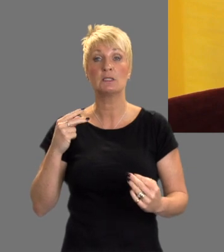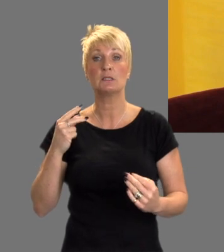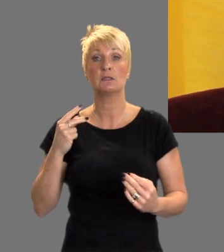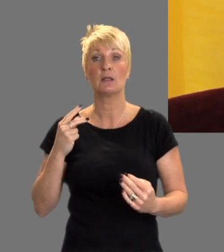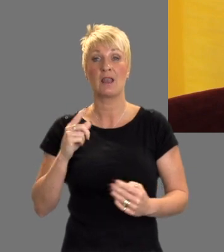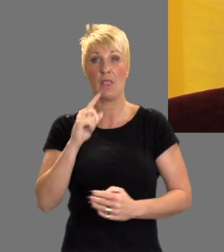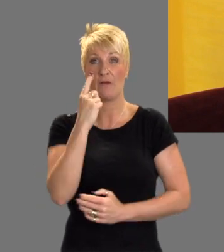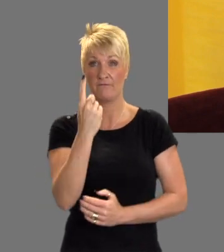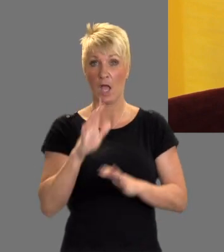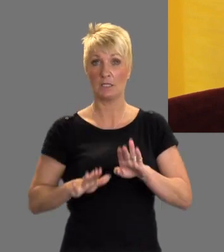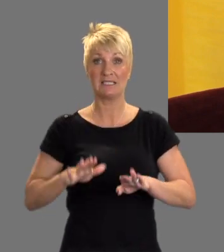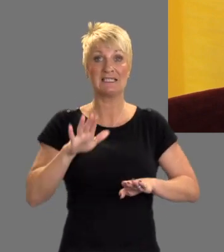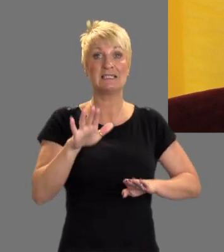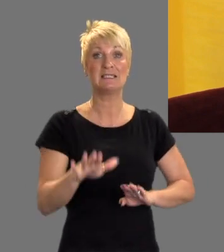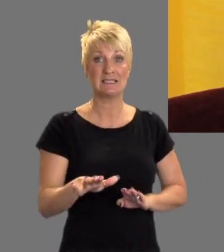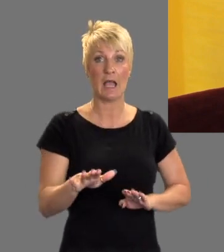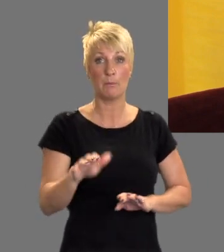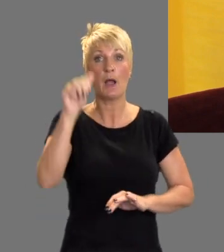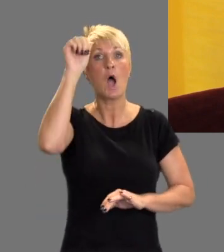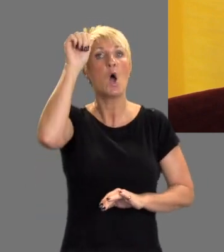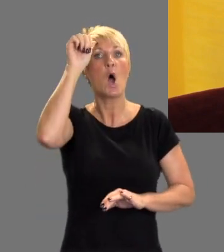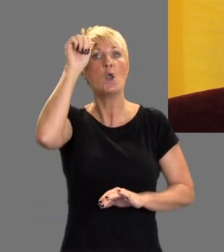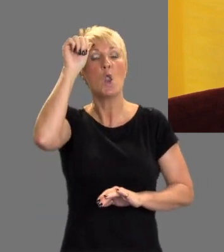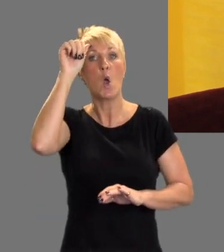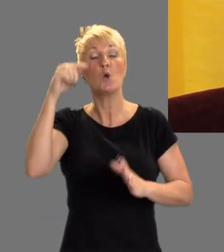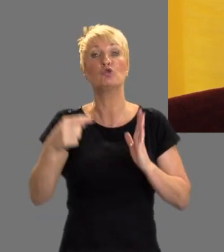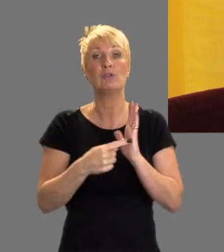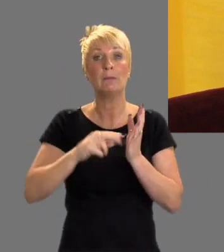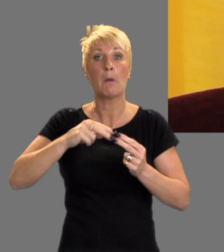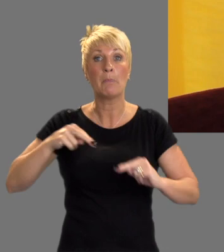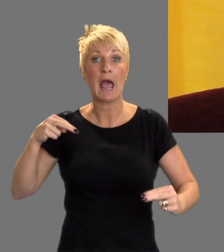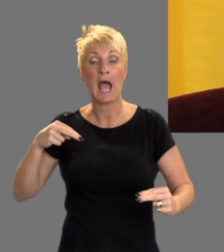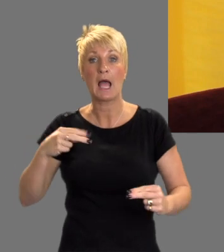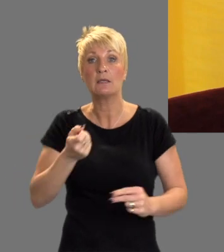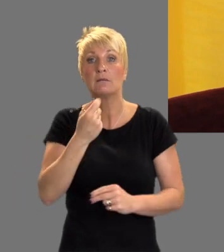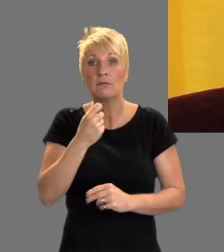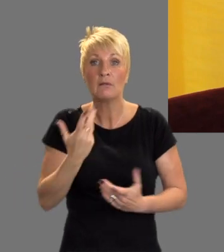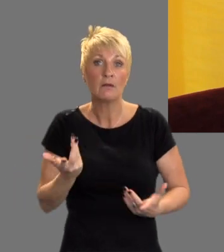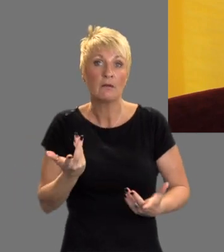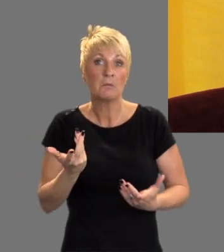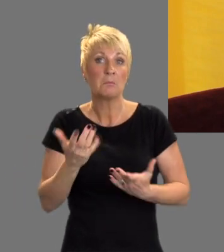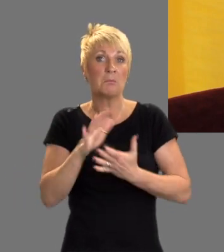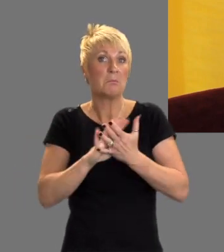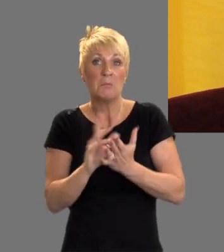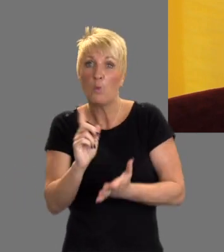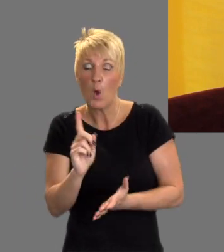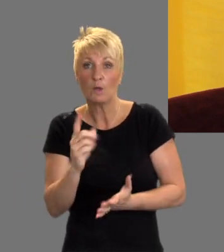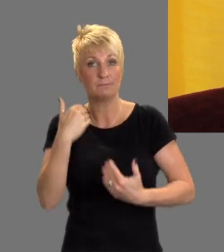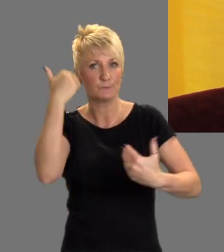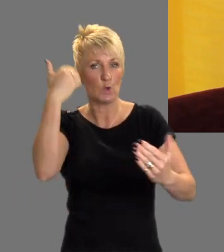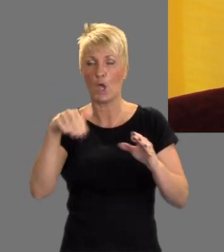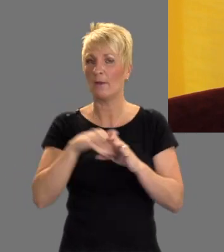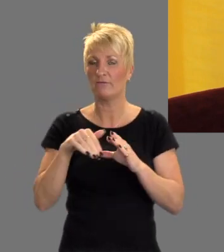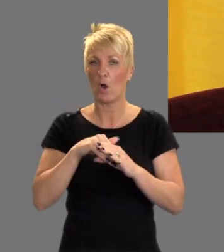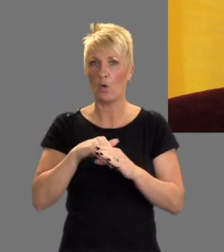first step, and I know that there's going to be a treatment plan, Don't know what that treatment is going to involve at this